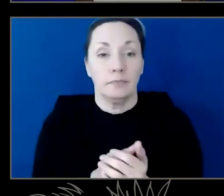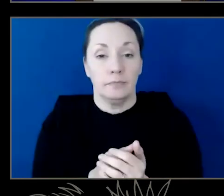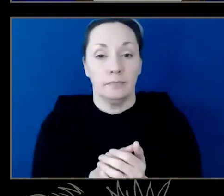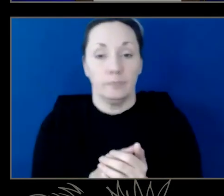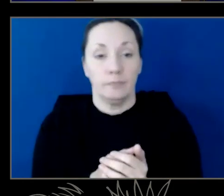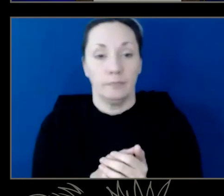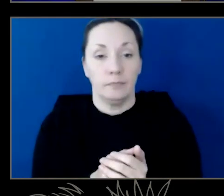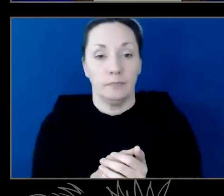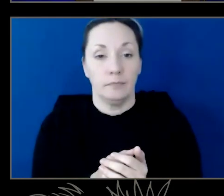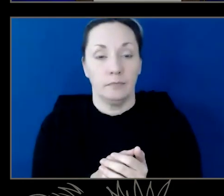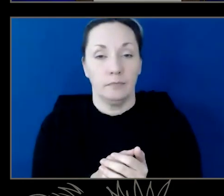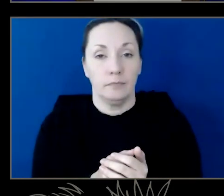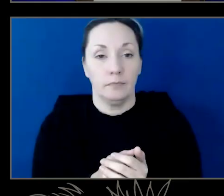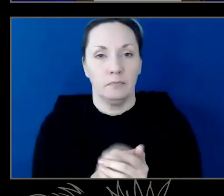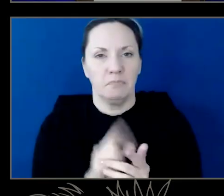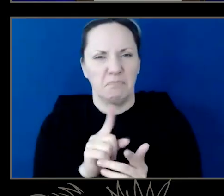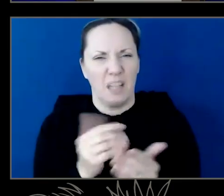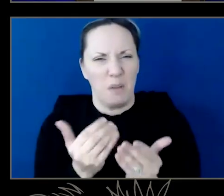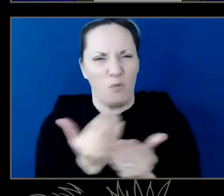and let's refresh.